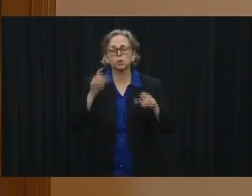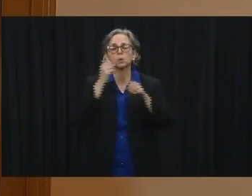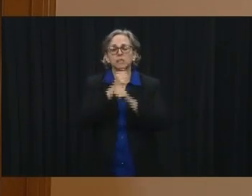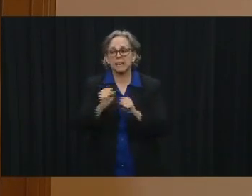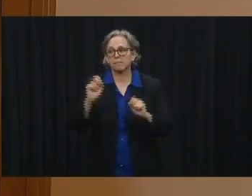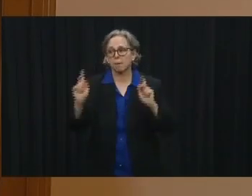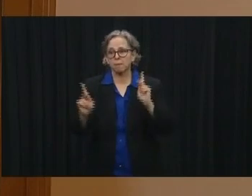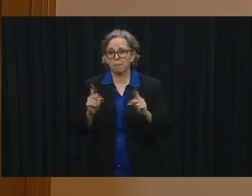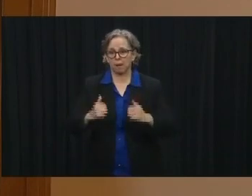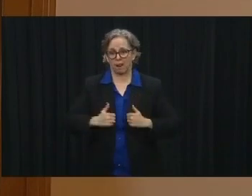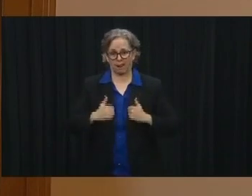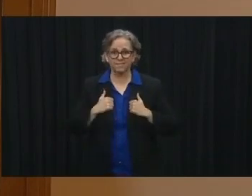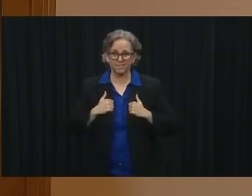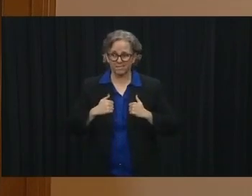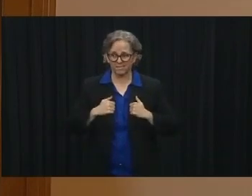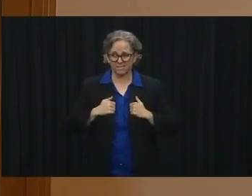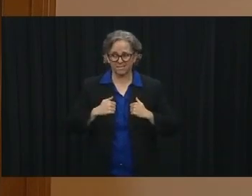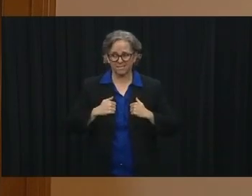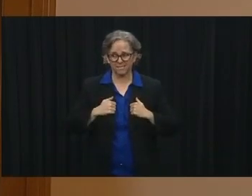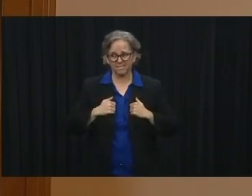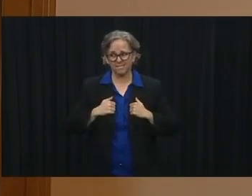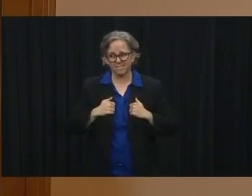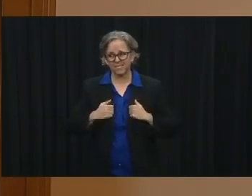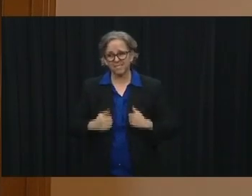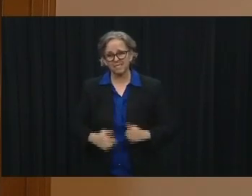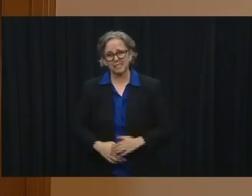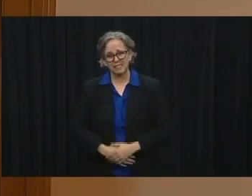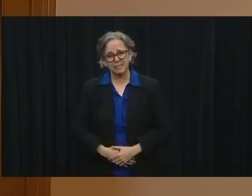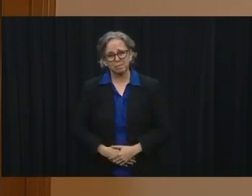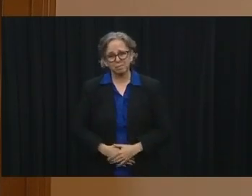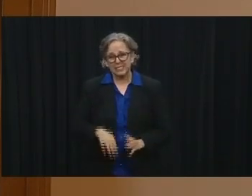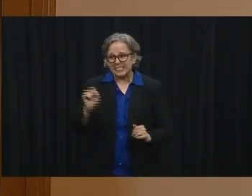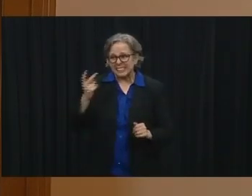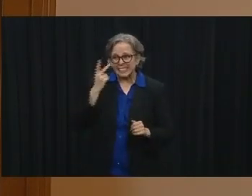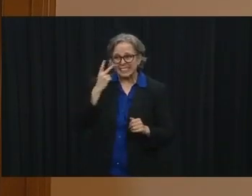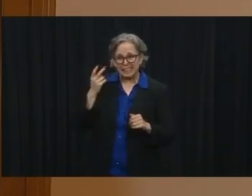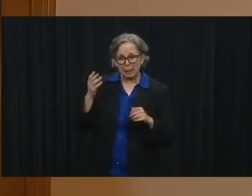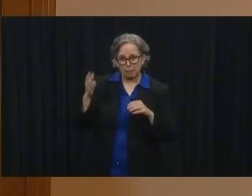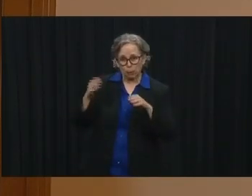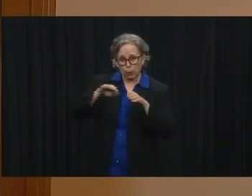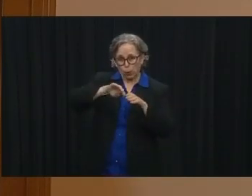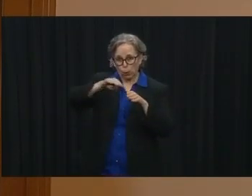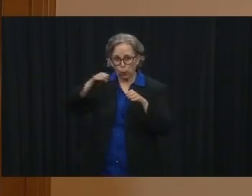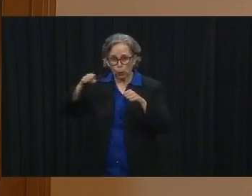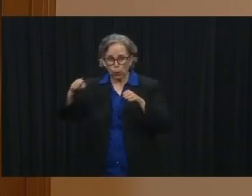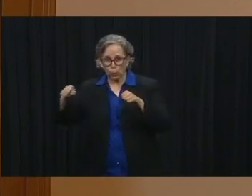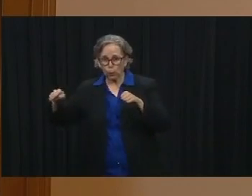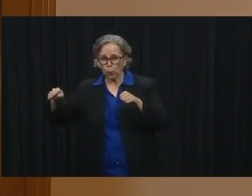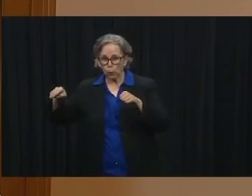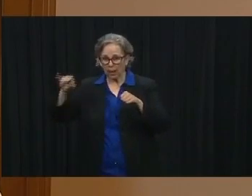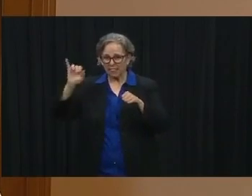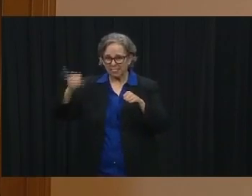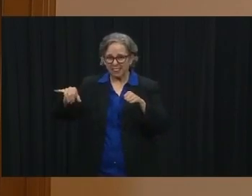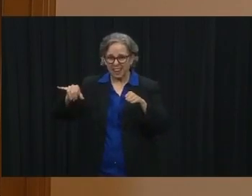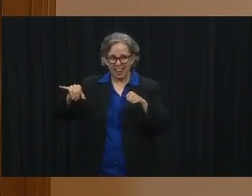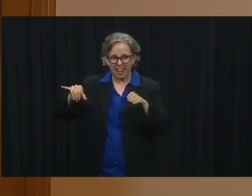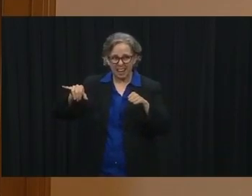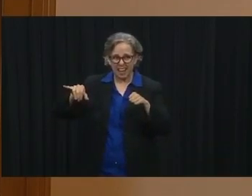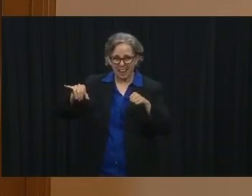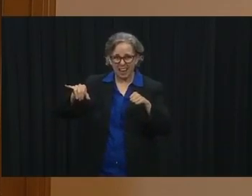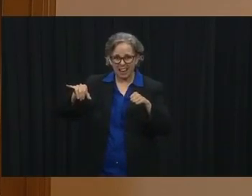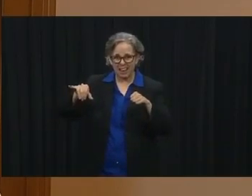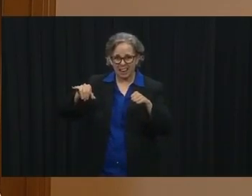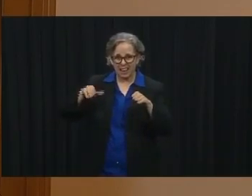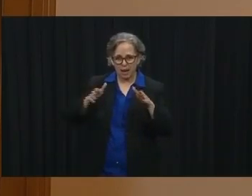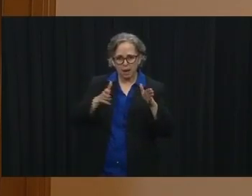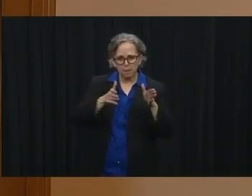With this, we see our peak is moving out toward, that surge is moving out toward the end of April. We'd like to get it even further